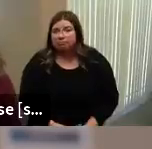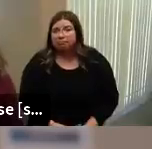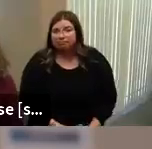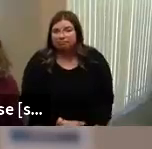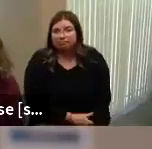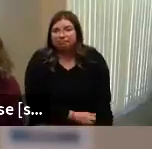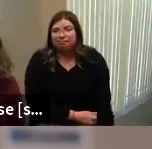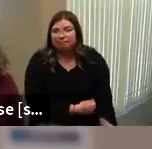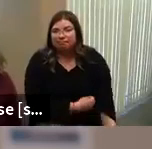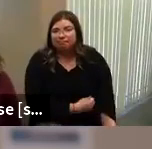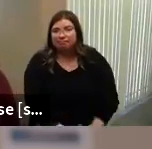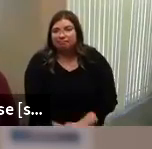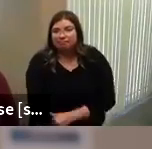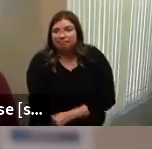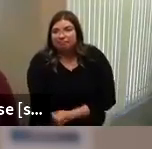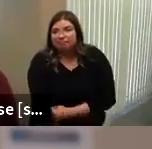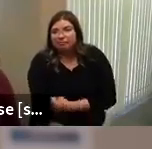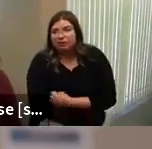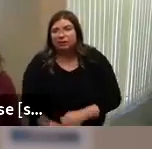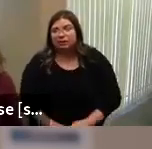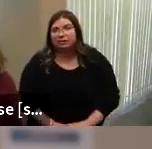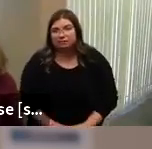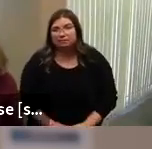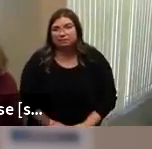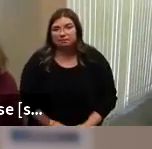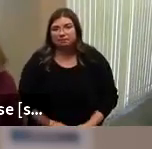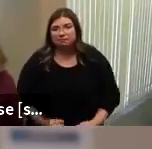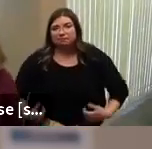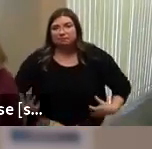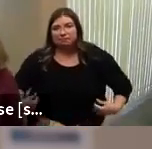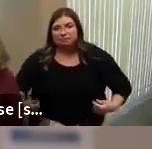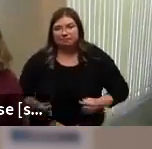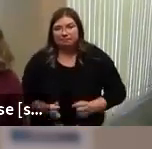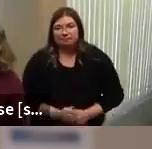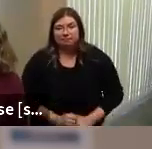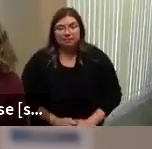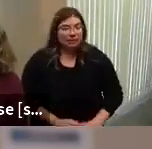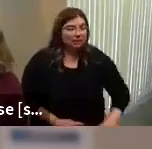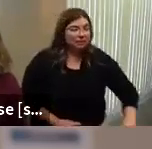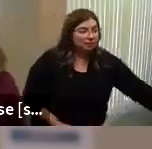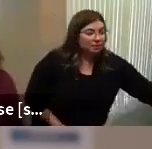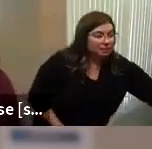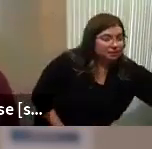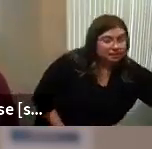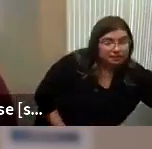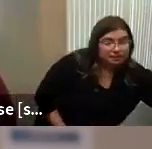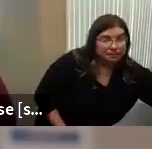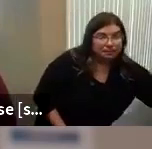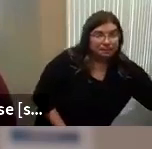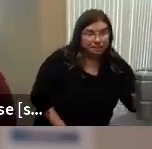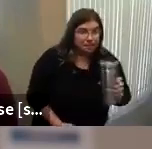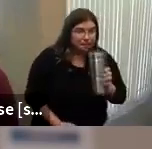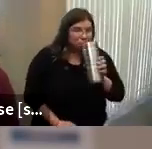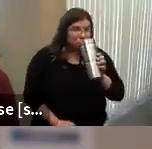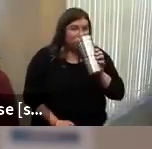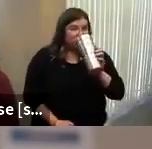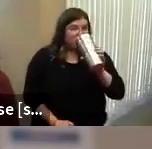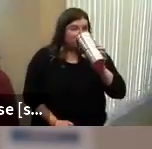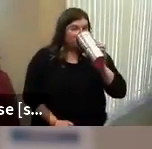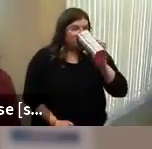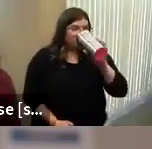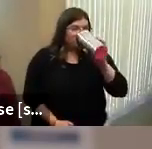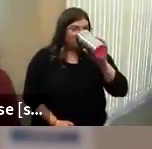I can begin to answer this question. Now, as a professor of the language,